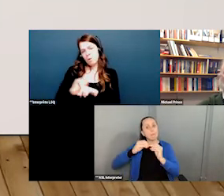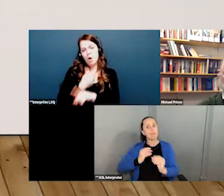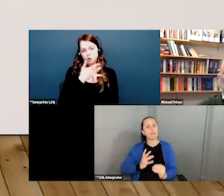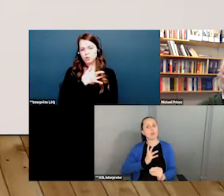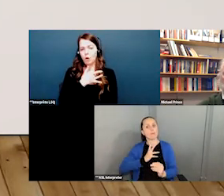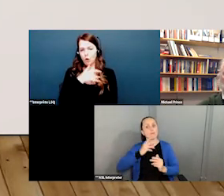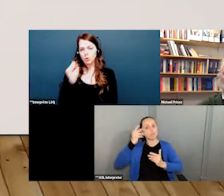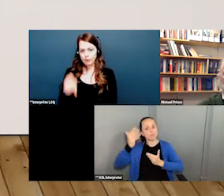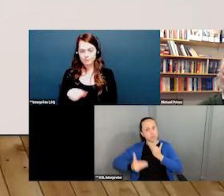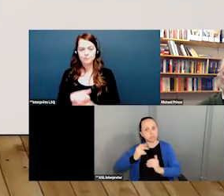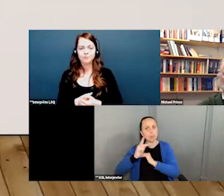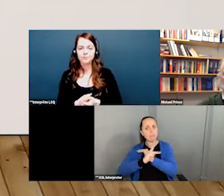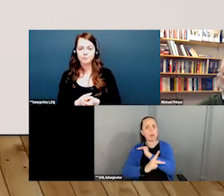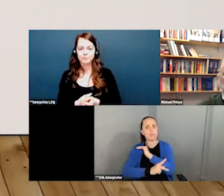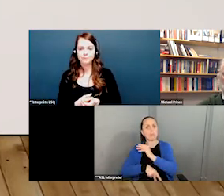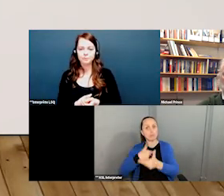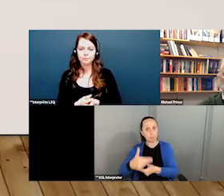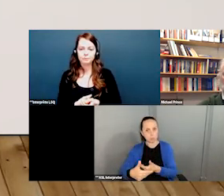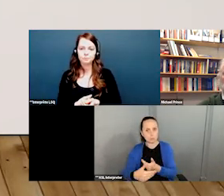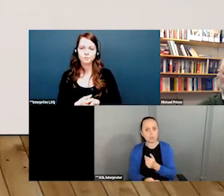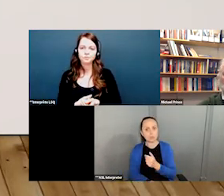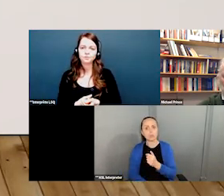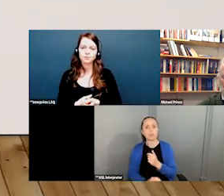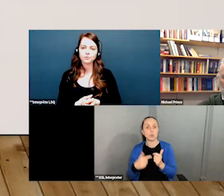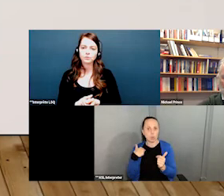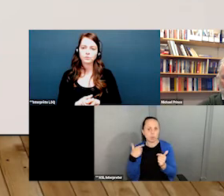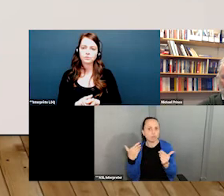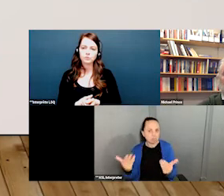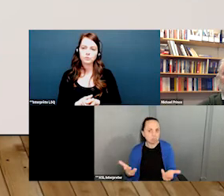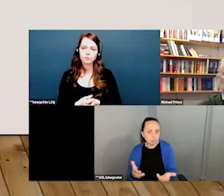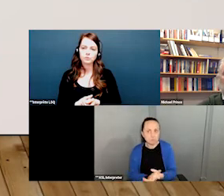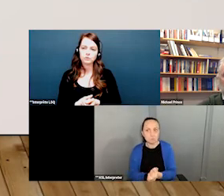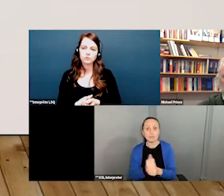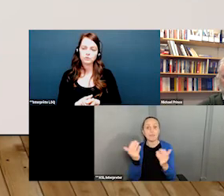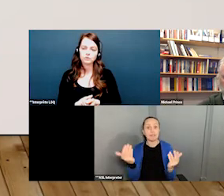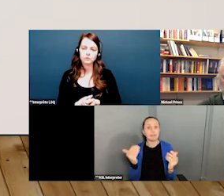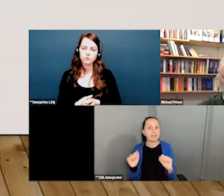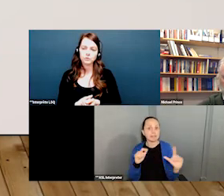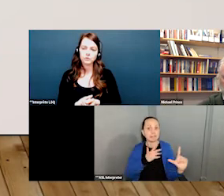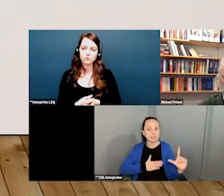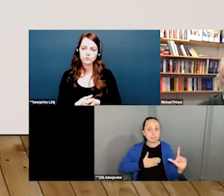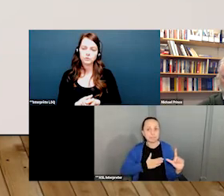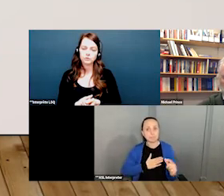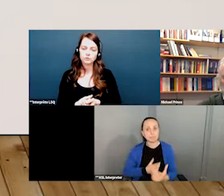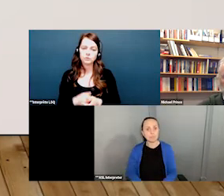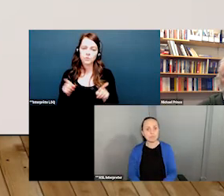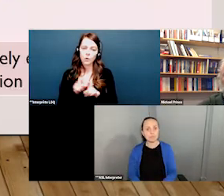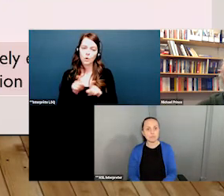formal parliamentary process as we move forward. Next slide, please.